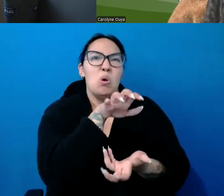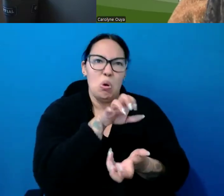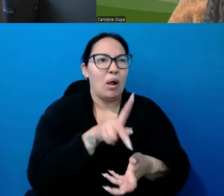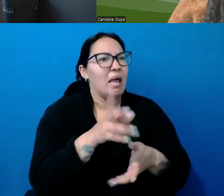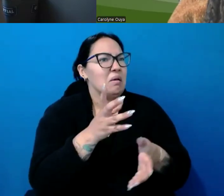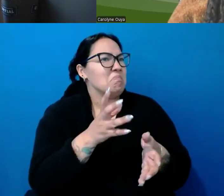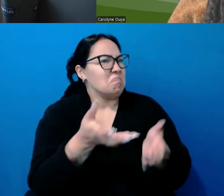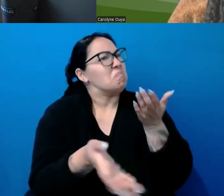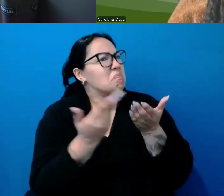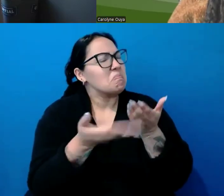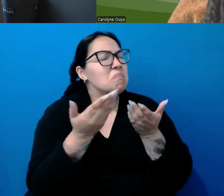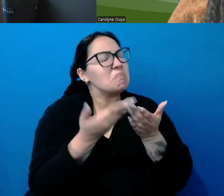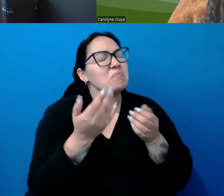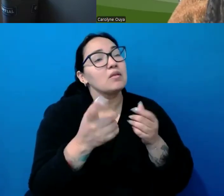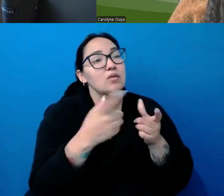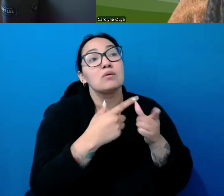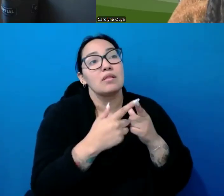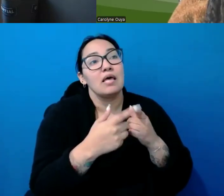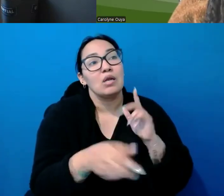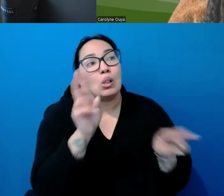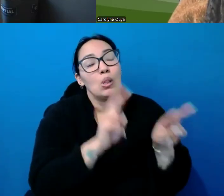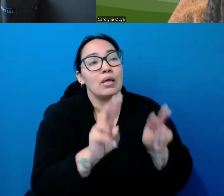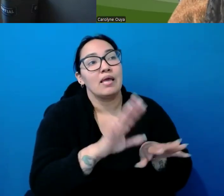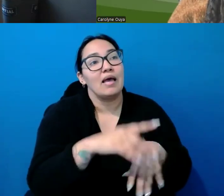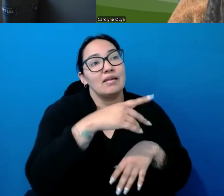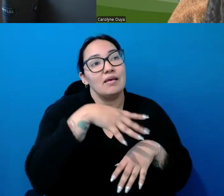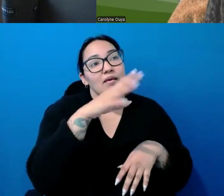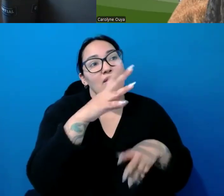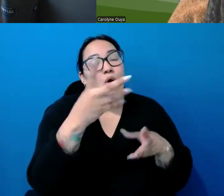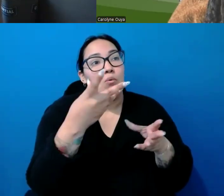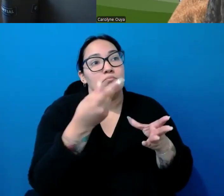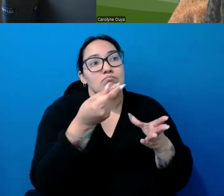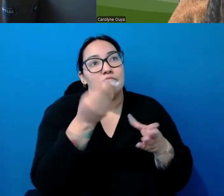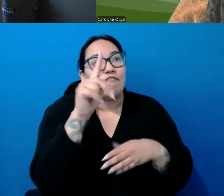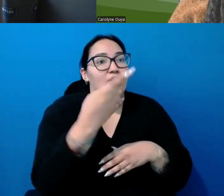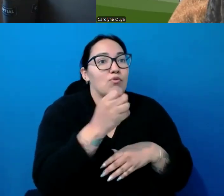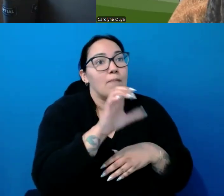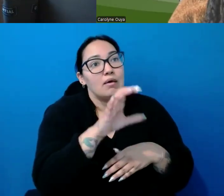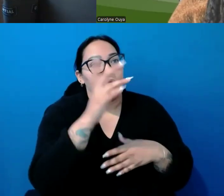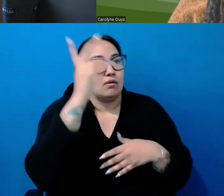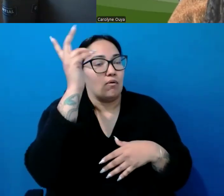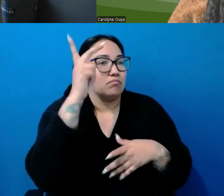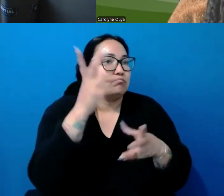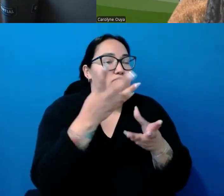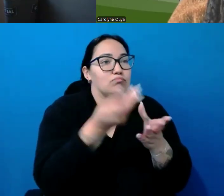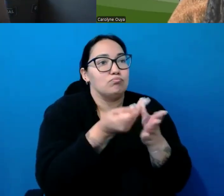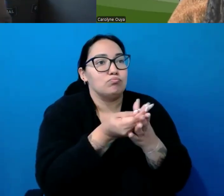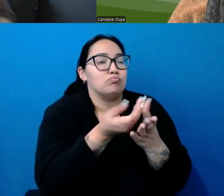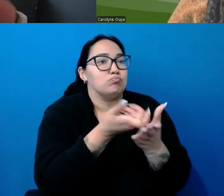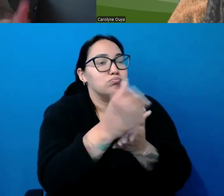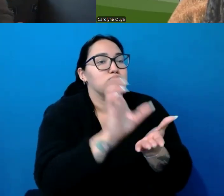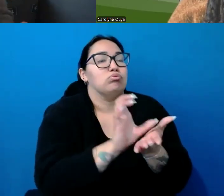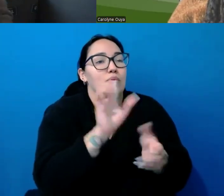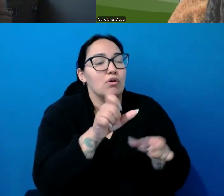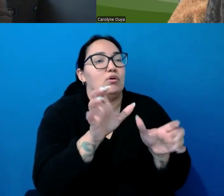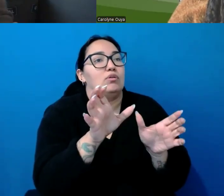do. And so we started to look at philanthropic places where we could fundraise and even just do